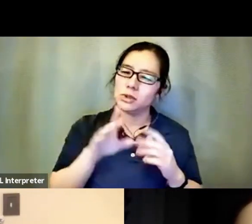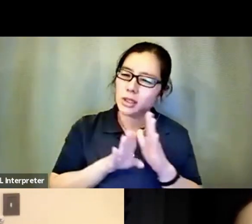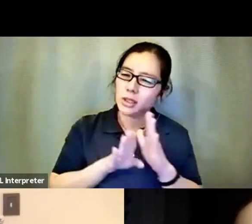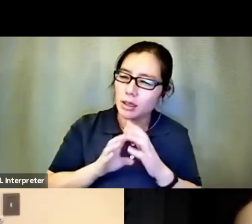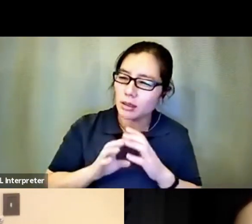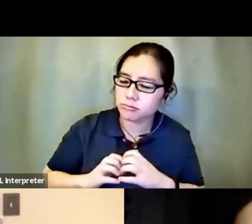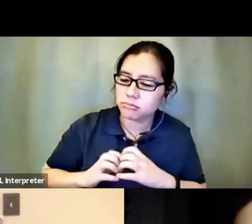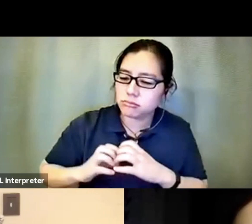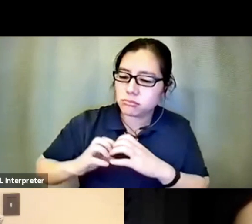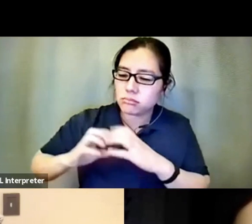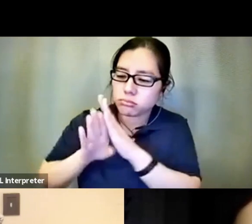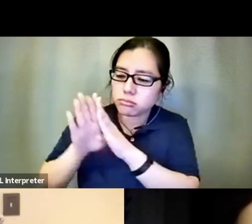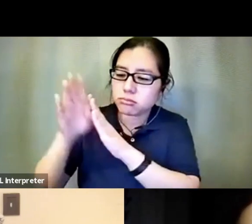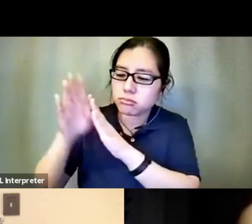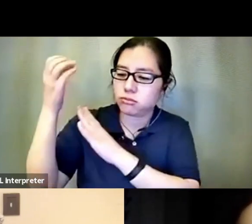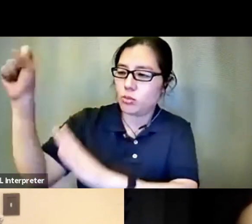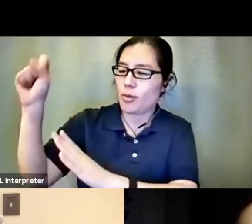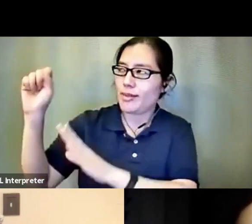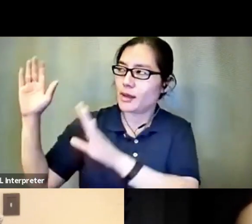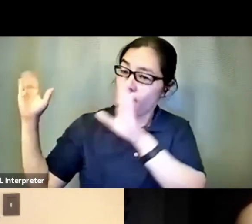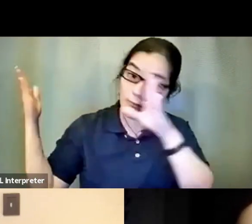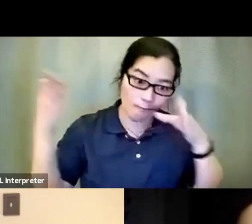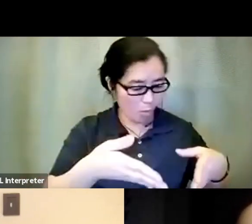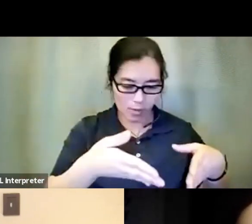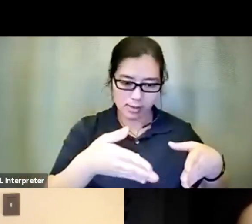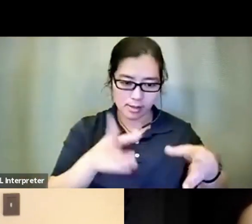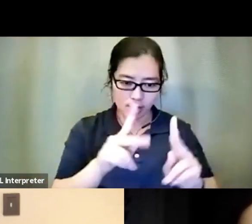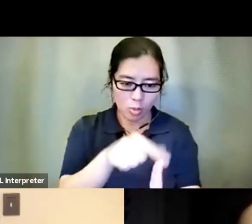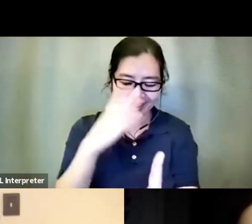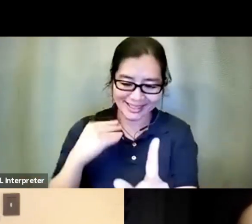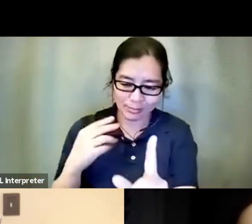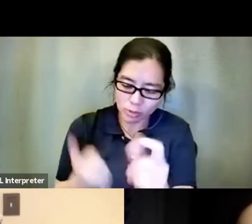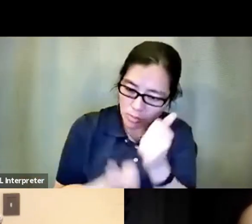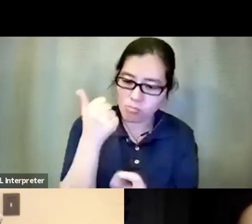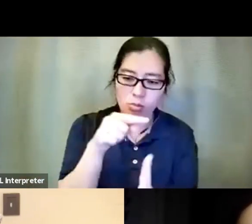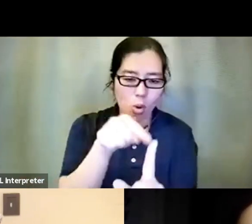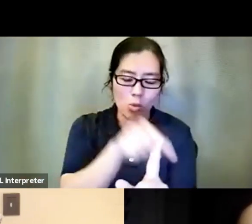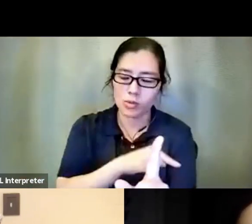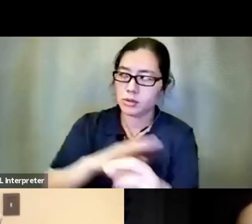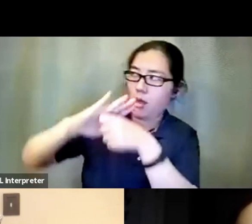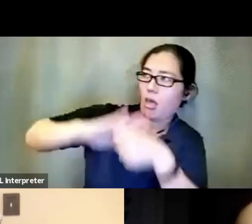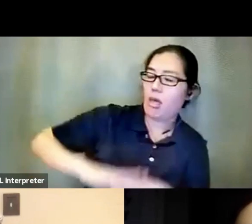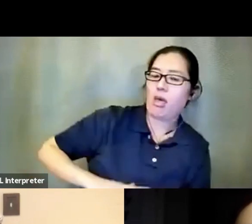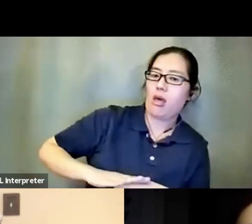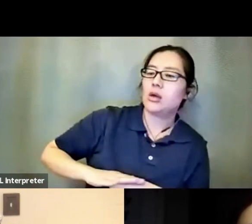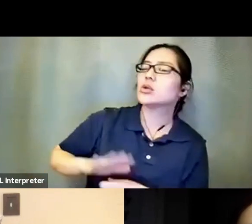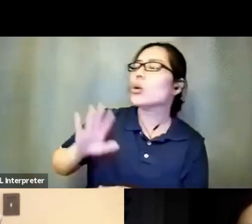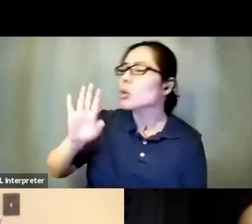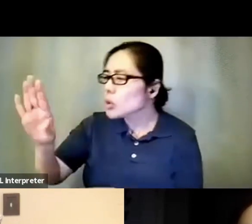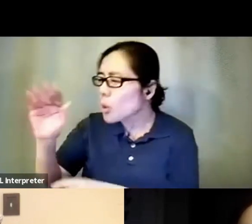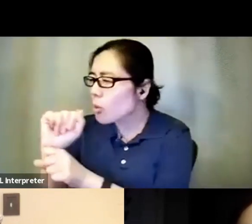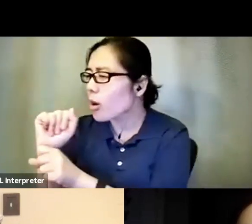centers people that are most marginalized. So in what ways, does your work have a relationship with and is accountable